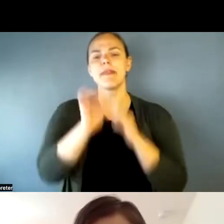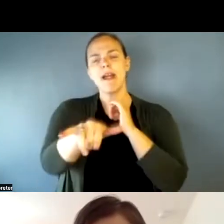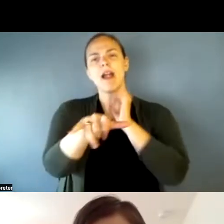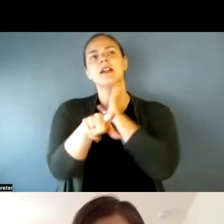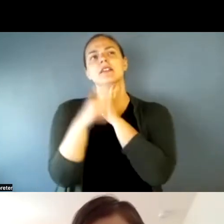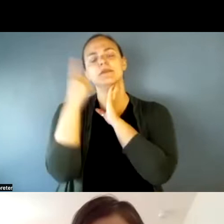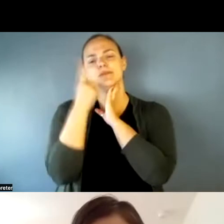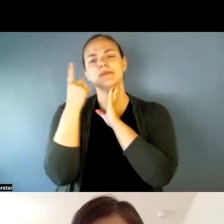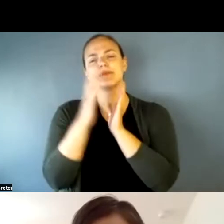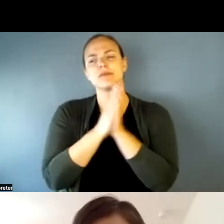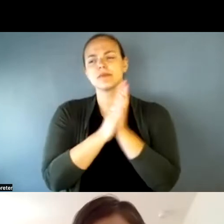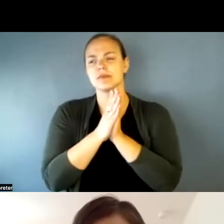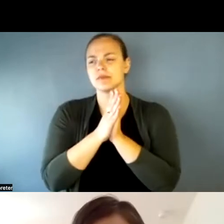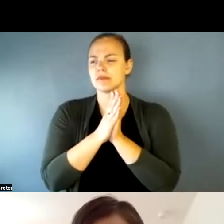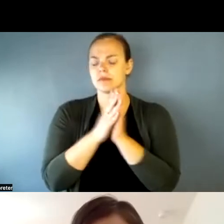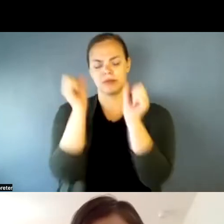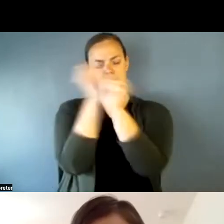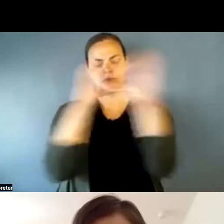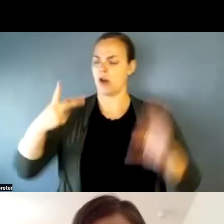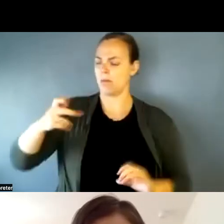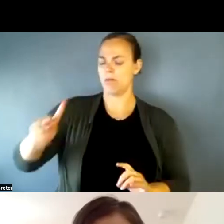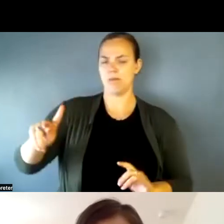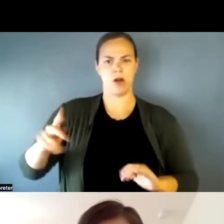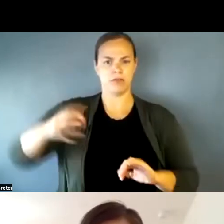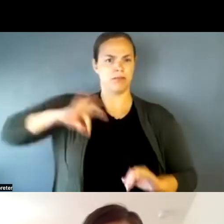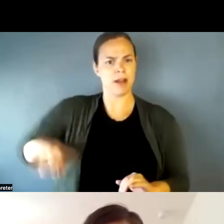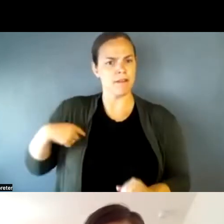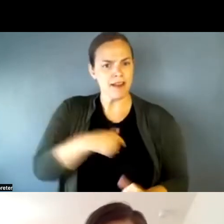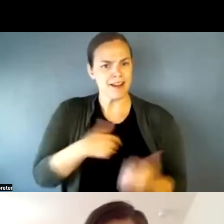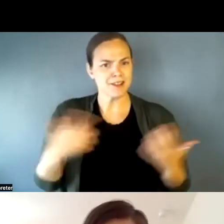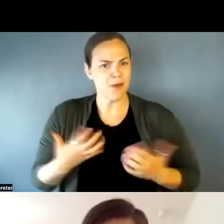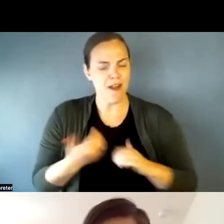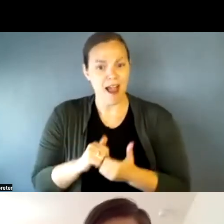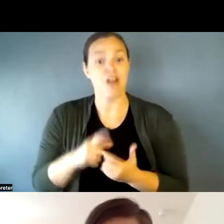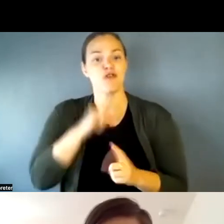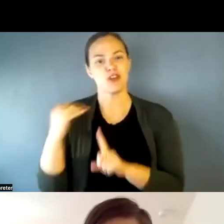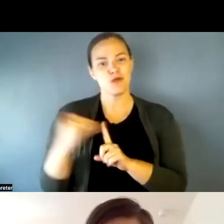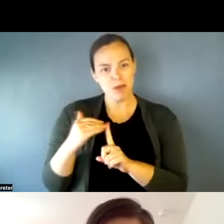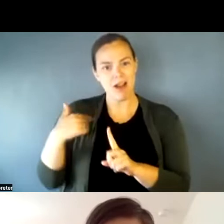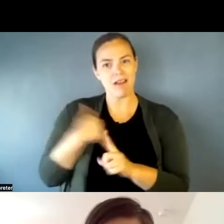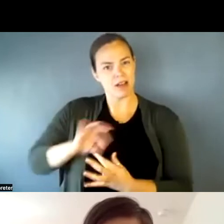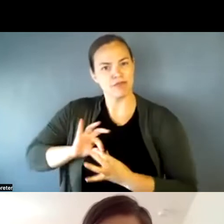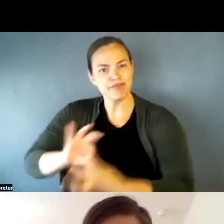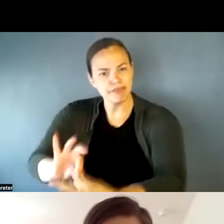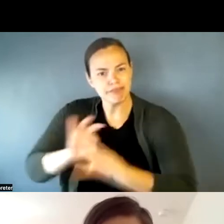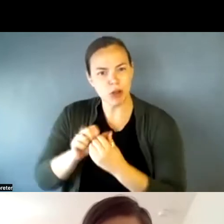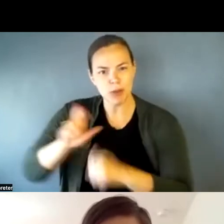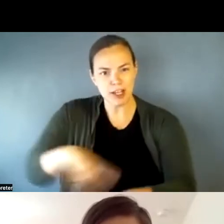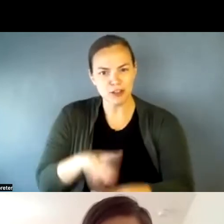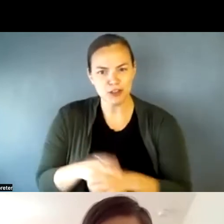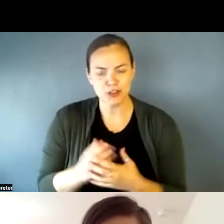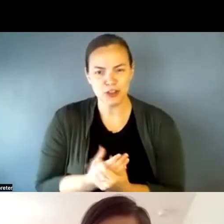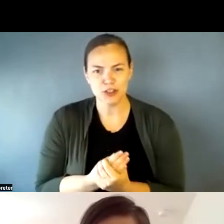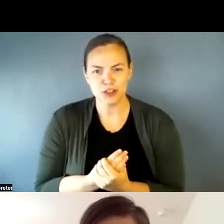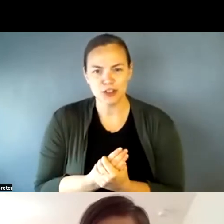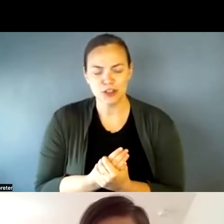what do parks do for us actually, in terms of actually reminding us of some sort of relationship to nature. And just one